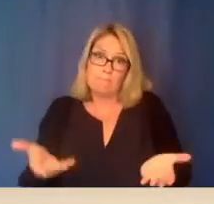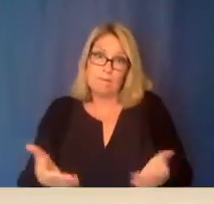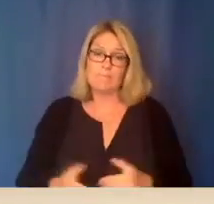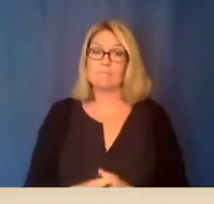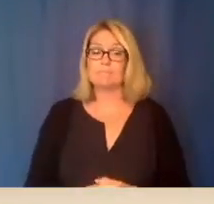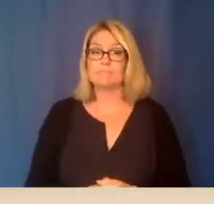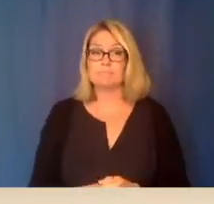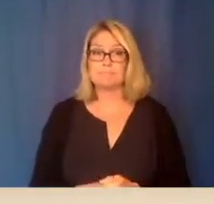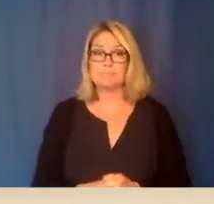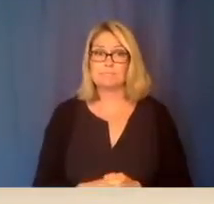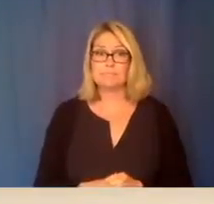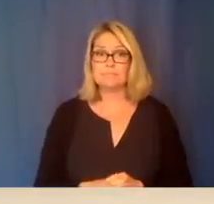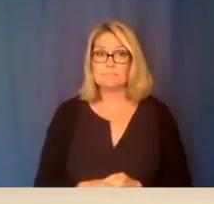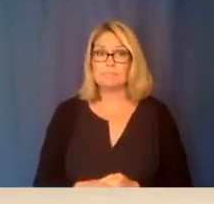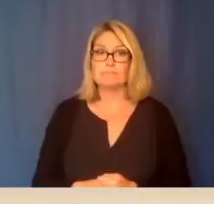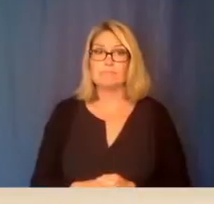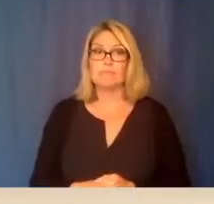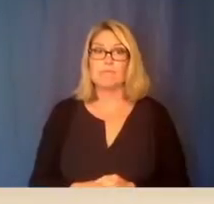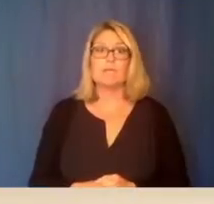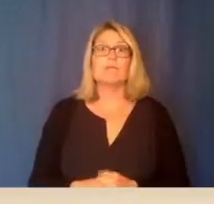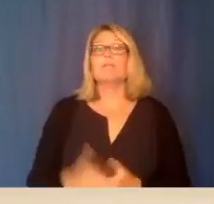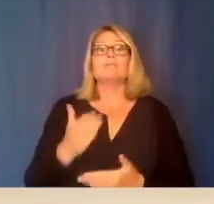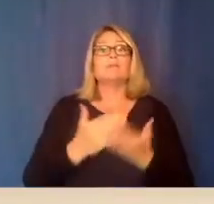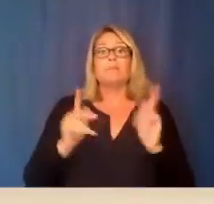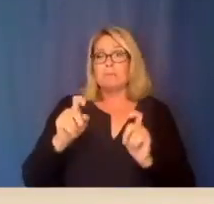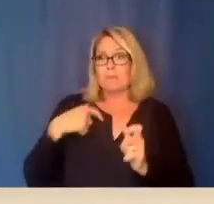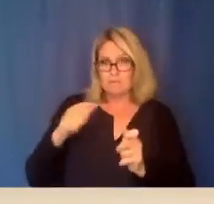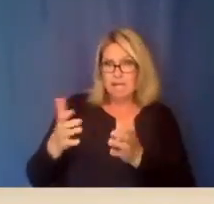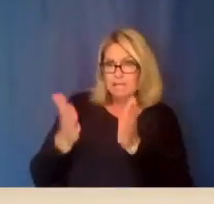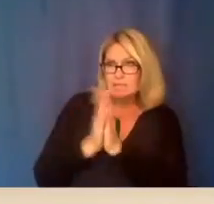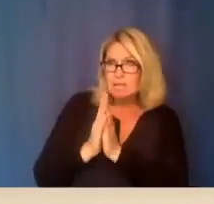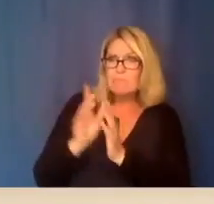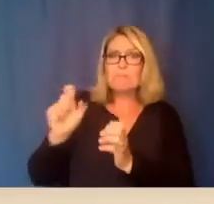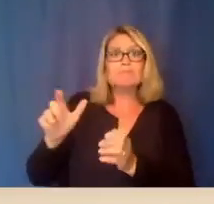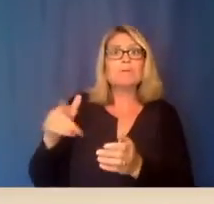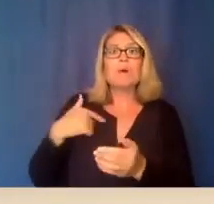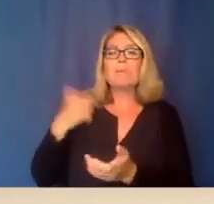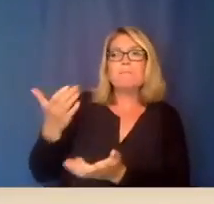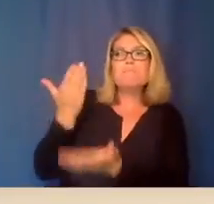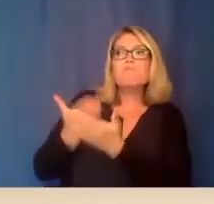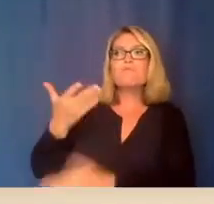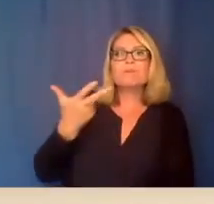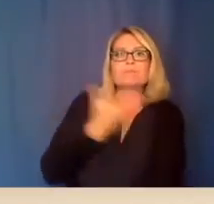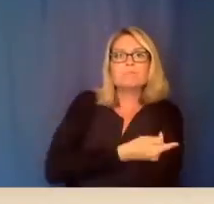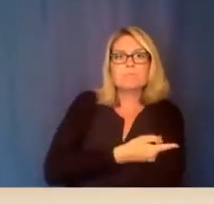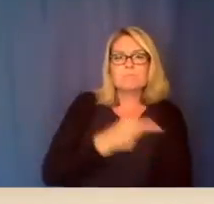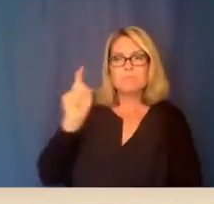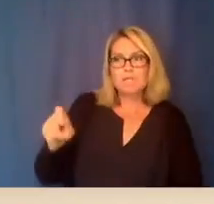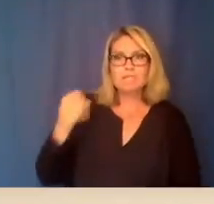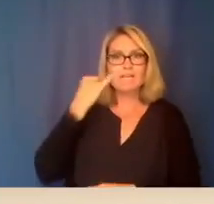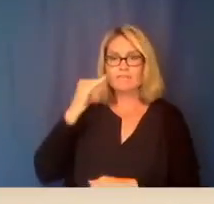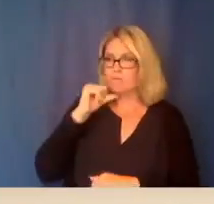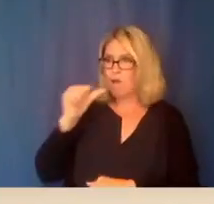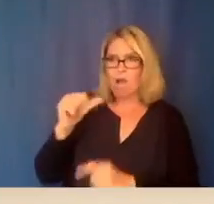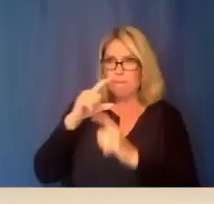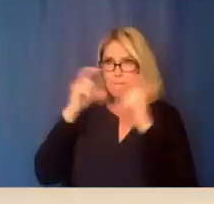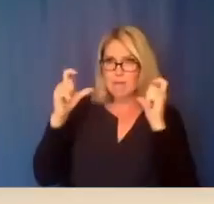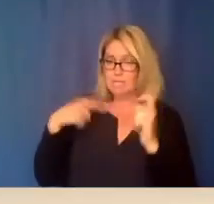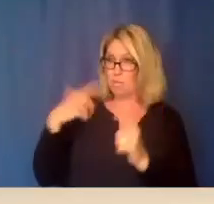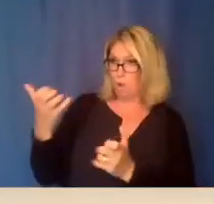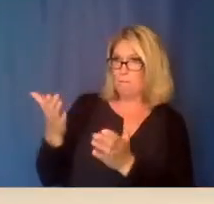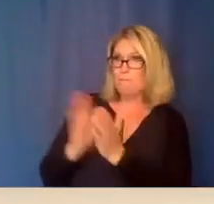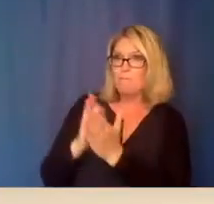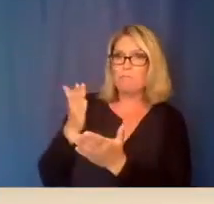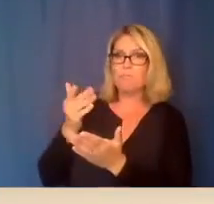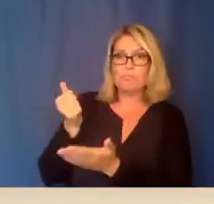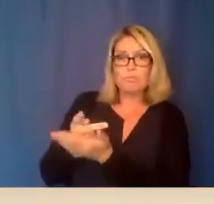providers and organizations do not need to ask for proof of vaccine status from patrons who are not wearing a mask. For the purposes